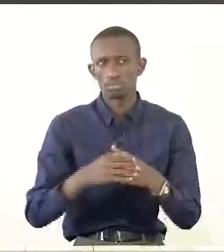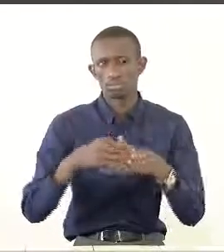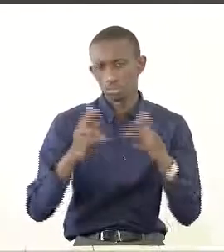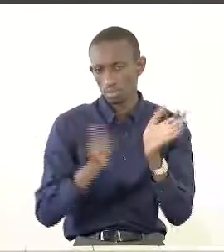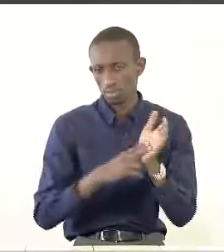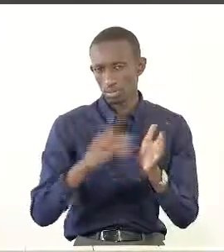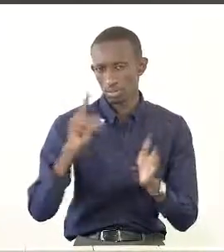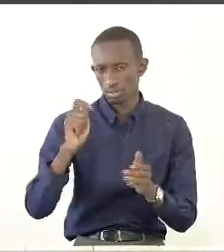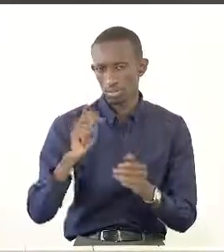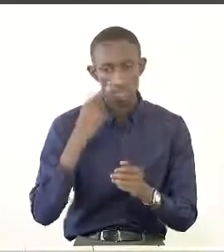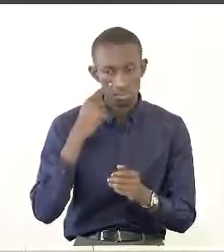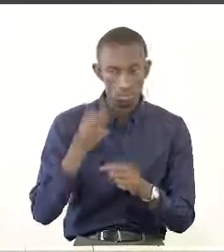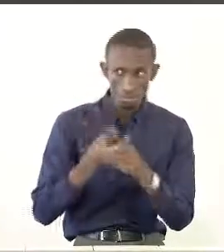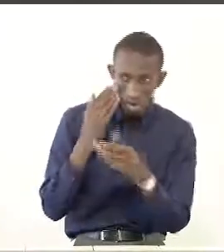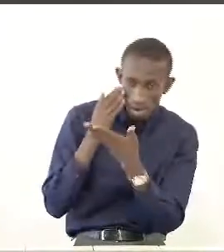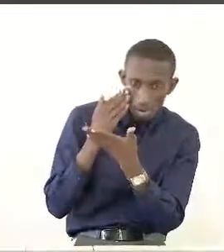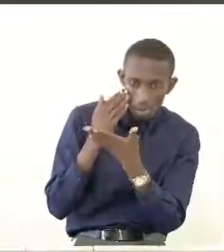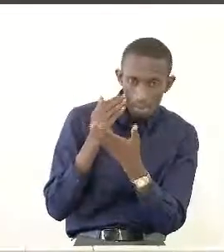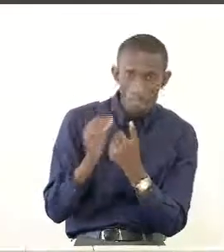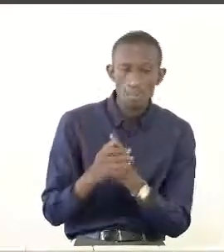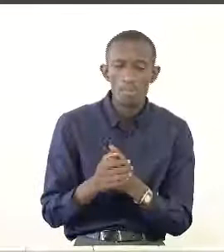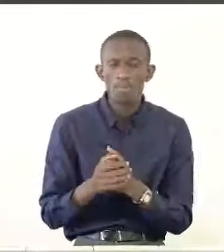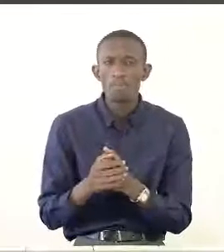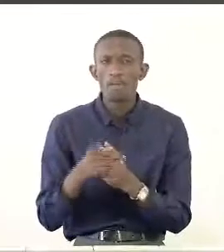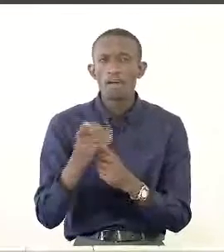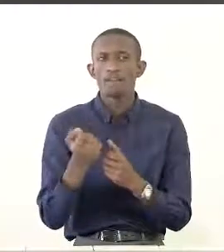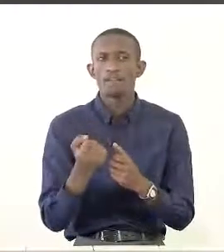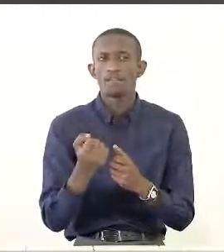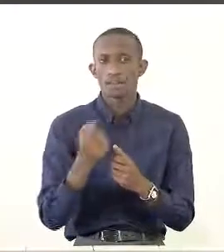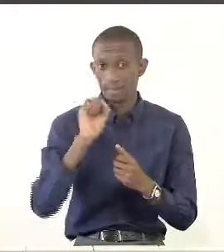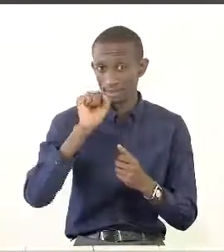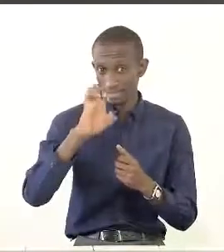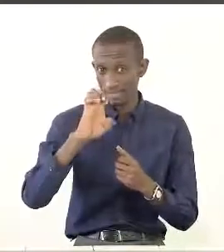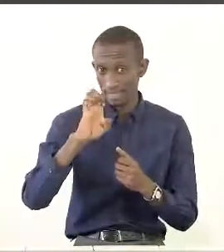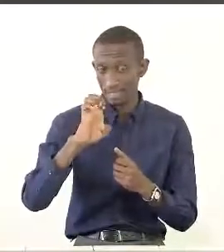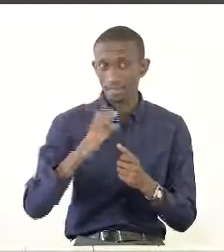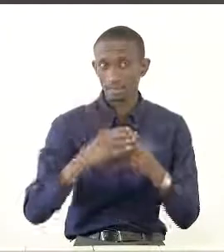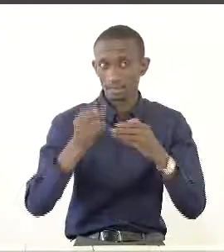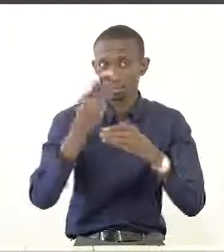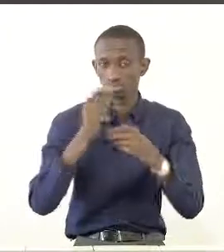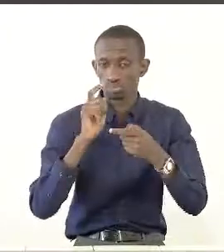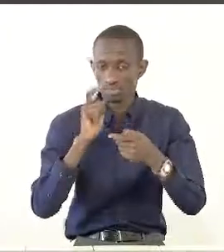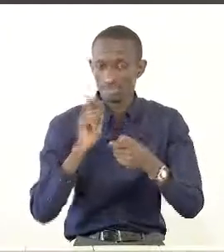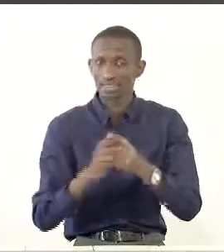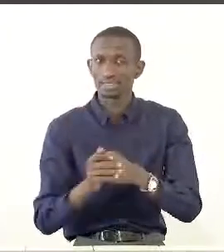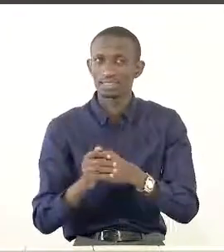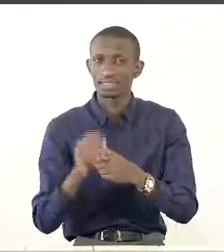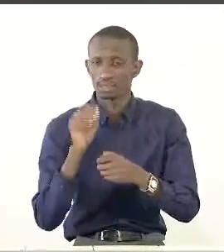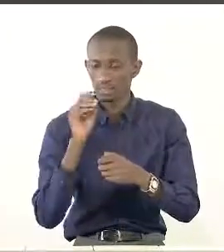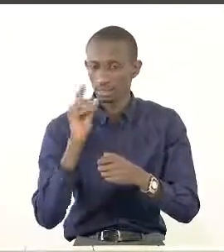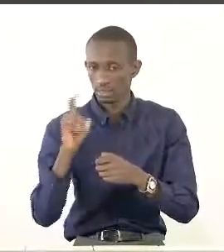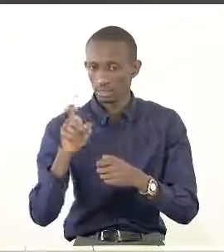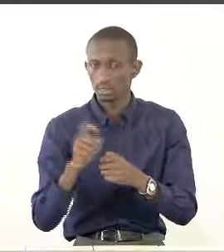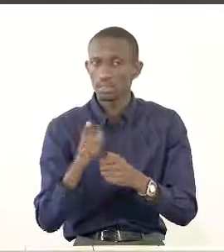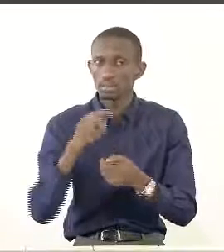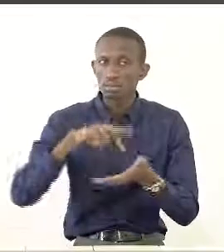And from here, you have a sec squared x dx. Means that sec squared